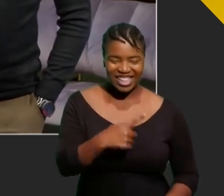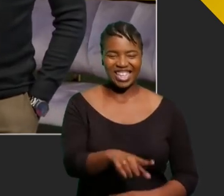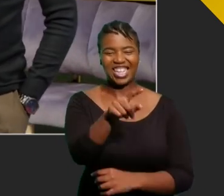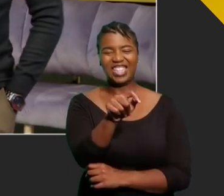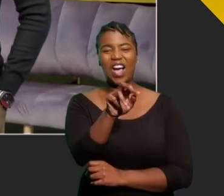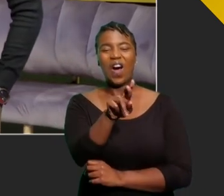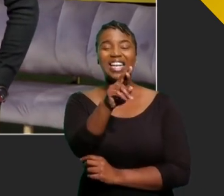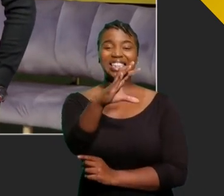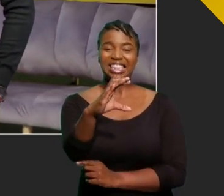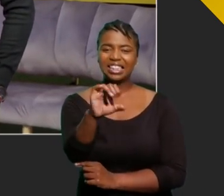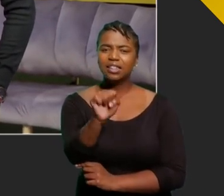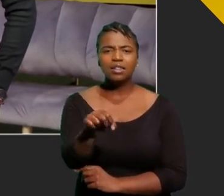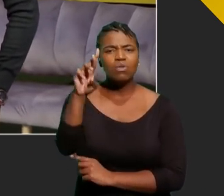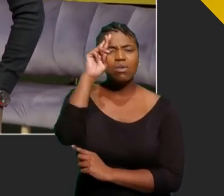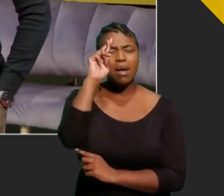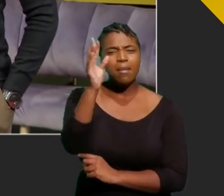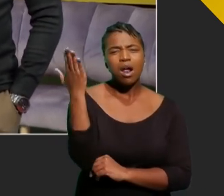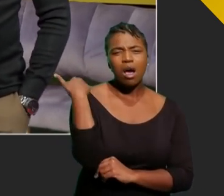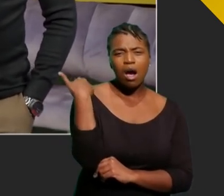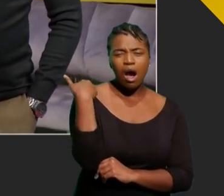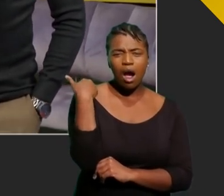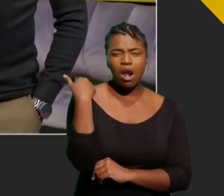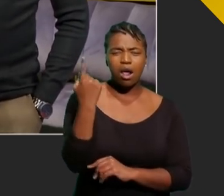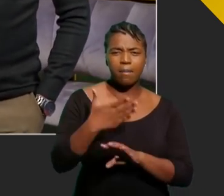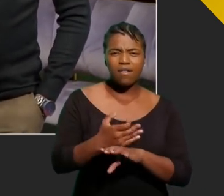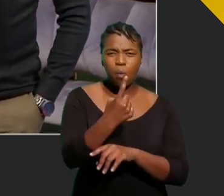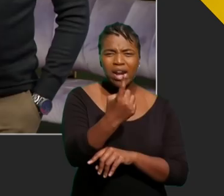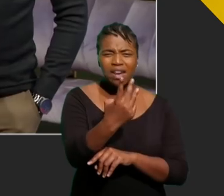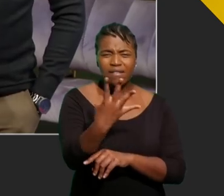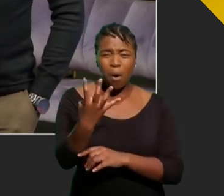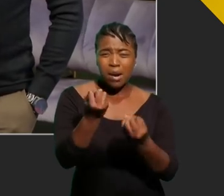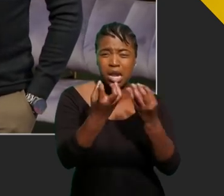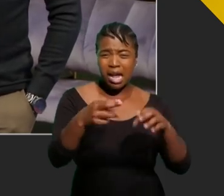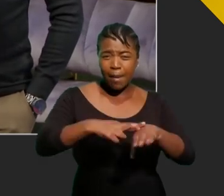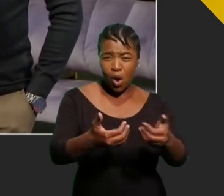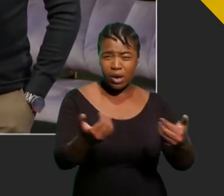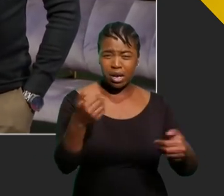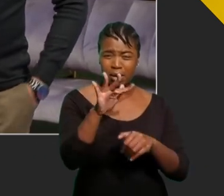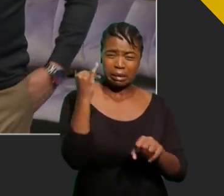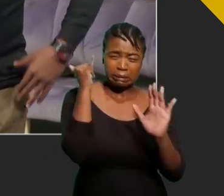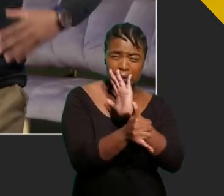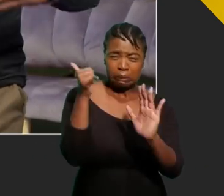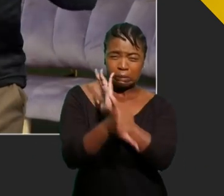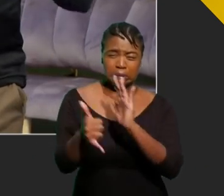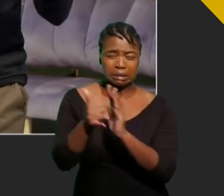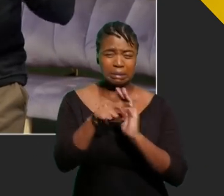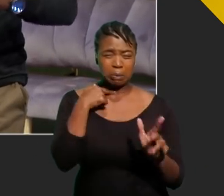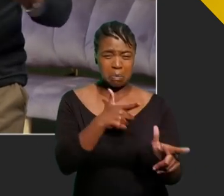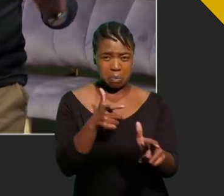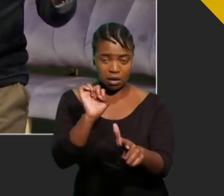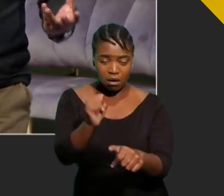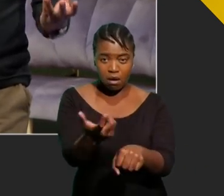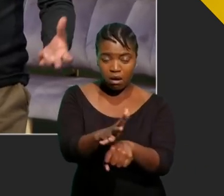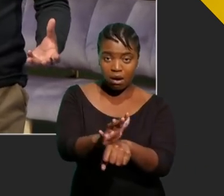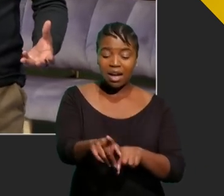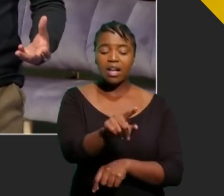Reconciliation Commission. And uzokhumbula ukuthi kwakunabantu ababulawa, abalimala, and they were given the chance to, you know, reconcile. But